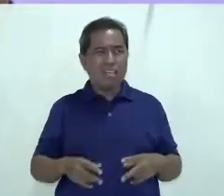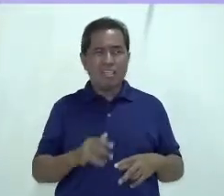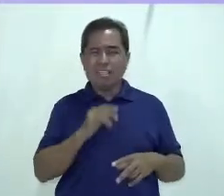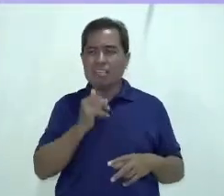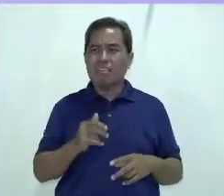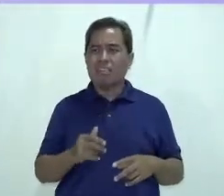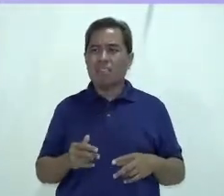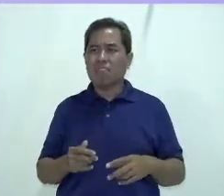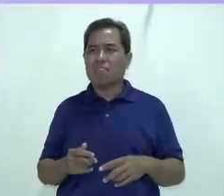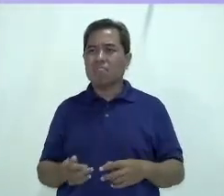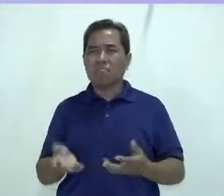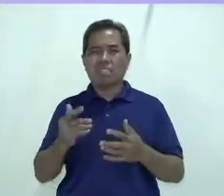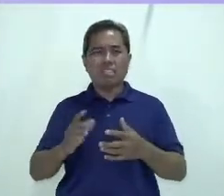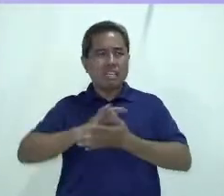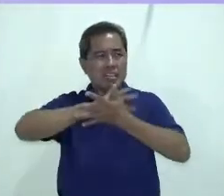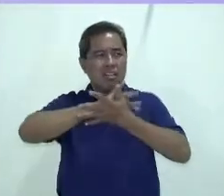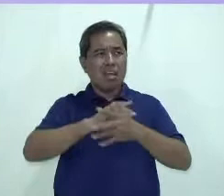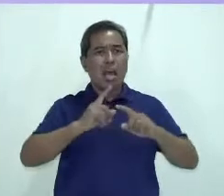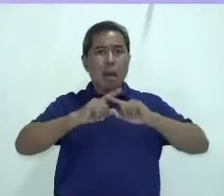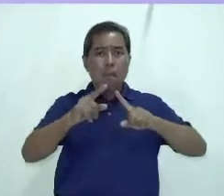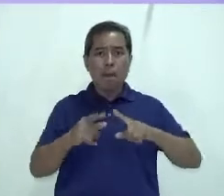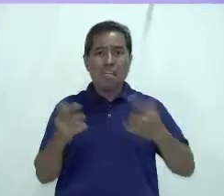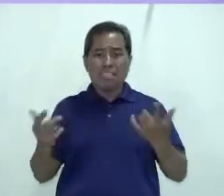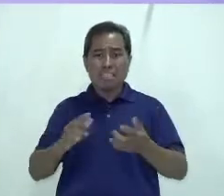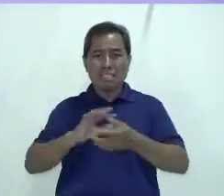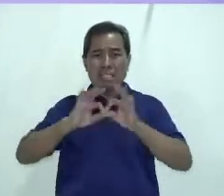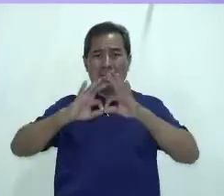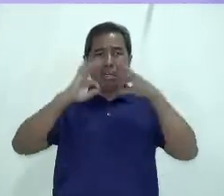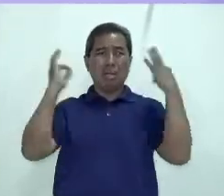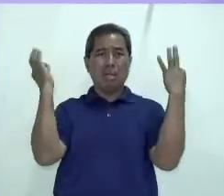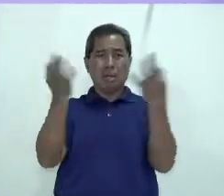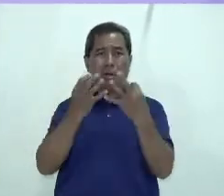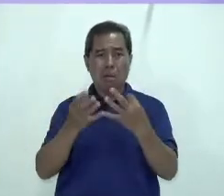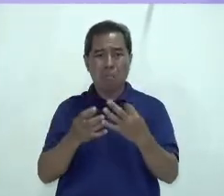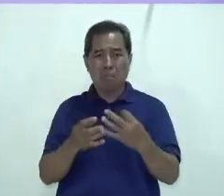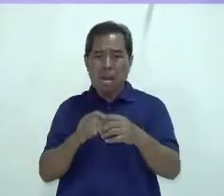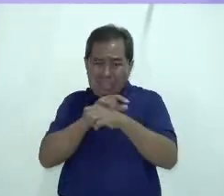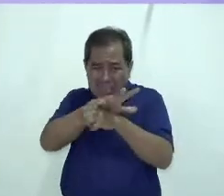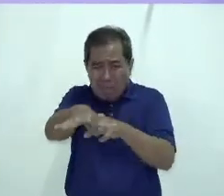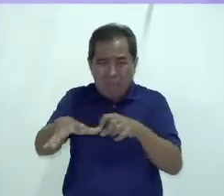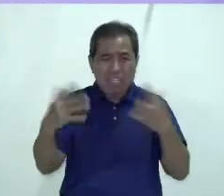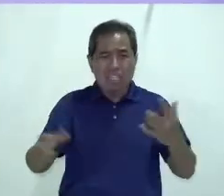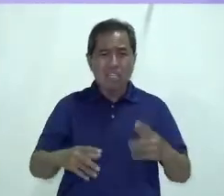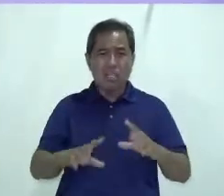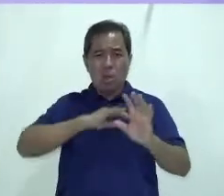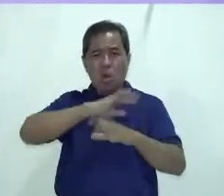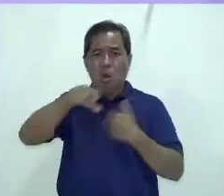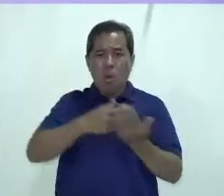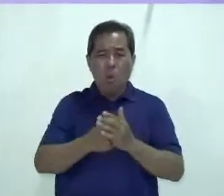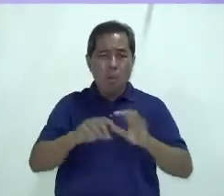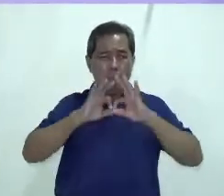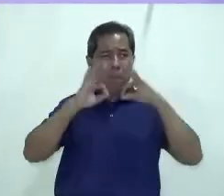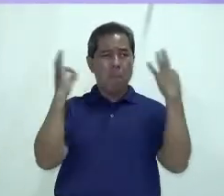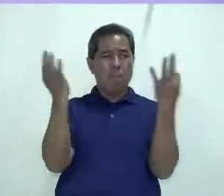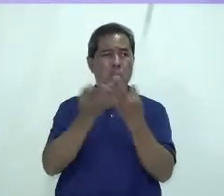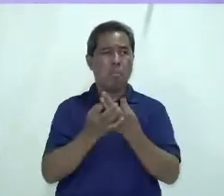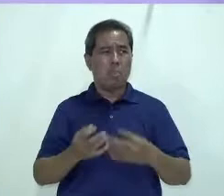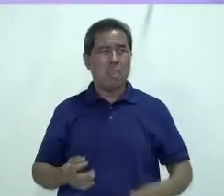get infected. But for whatever reason, that COVID found its way in the home. And what's ironic is